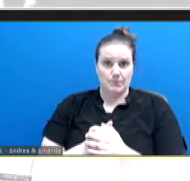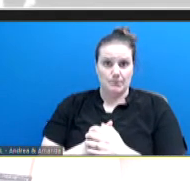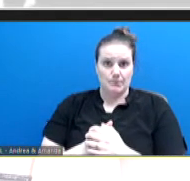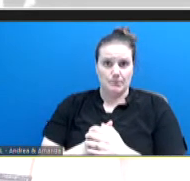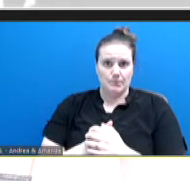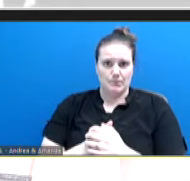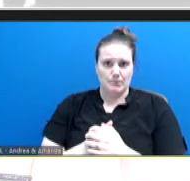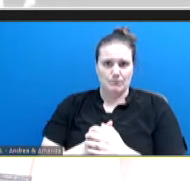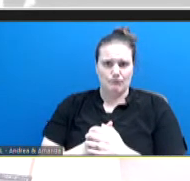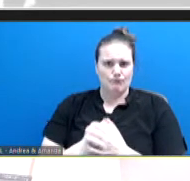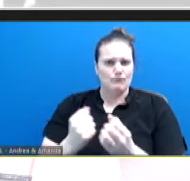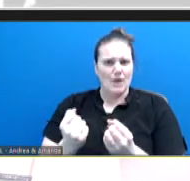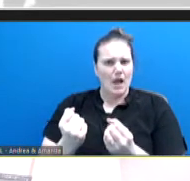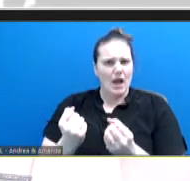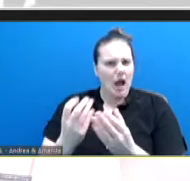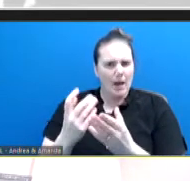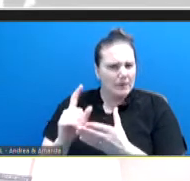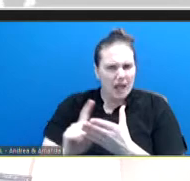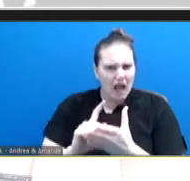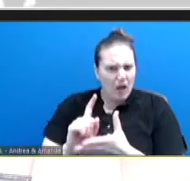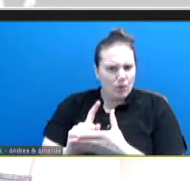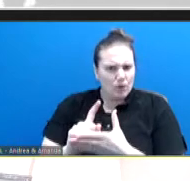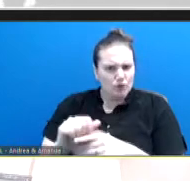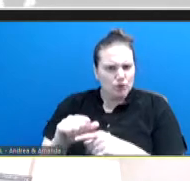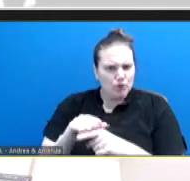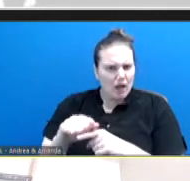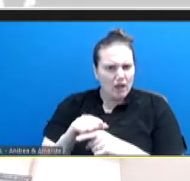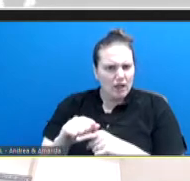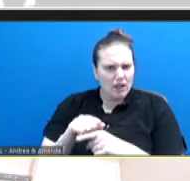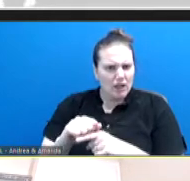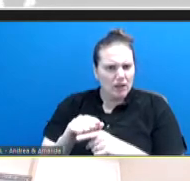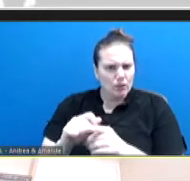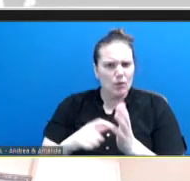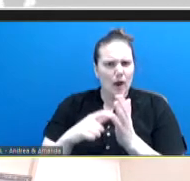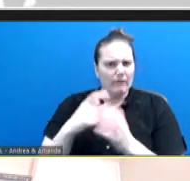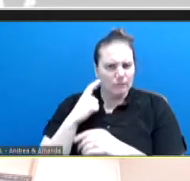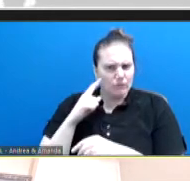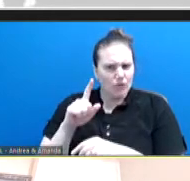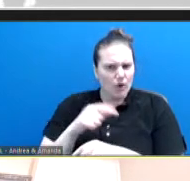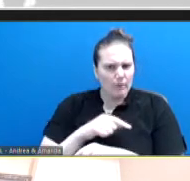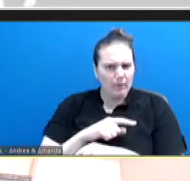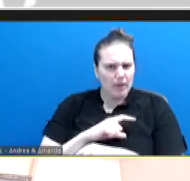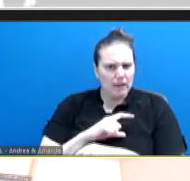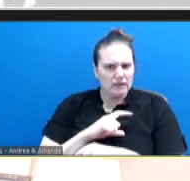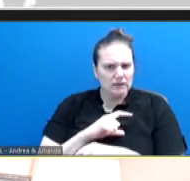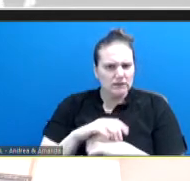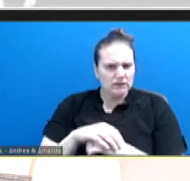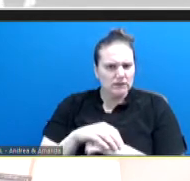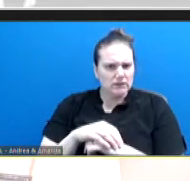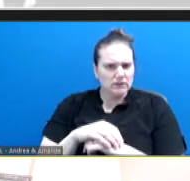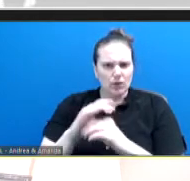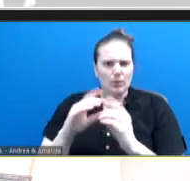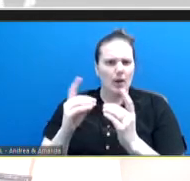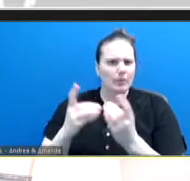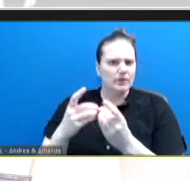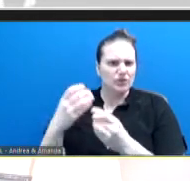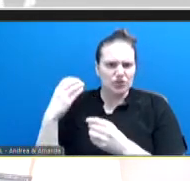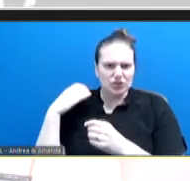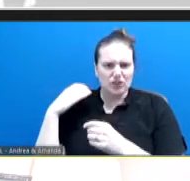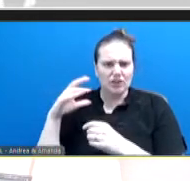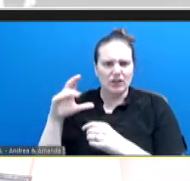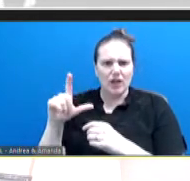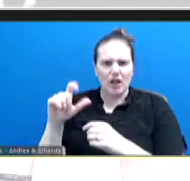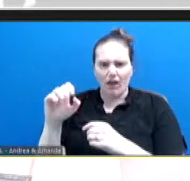How many hours of training does the police are required by the police? Are required by the police department? Is a Chief Lavelle